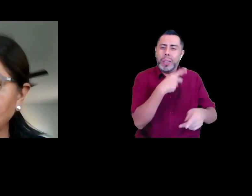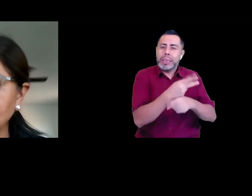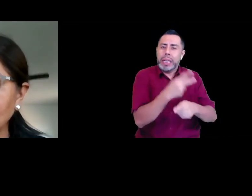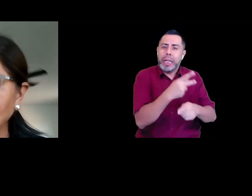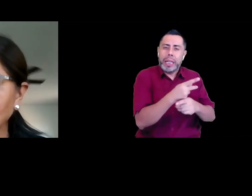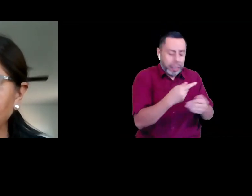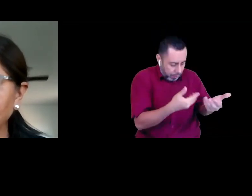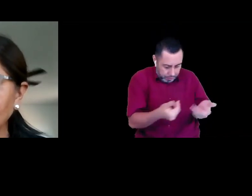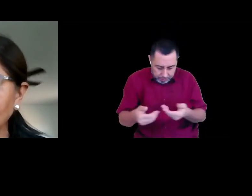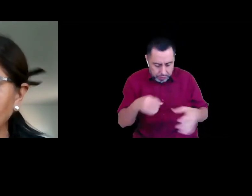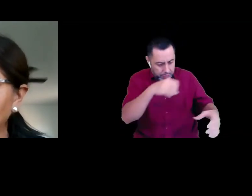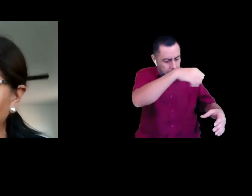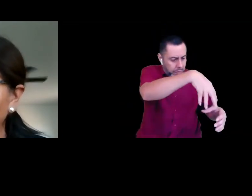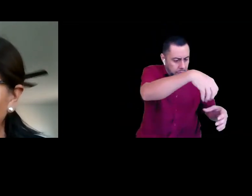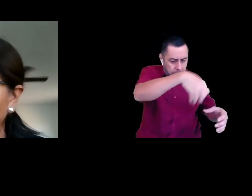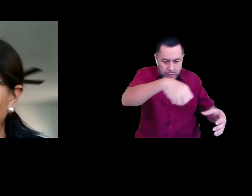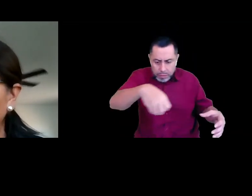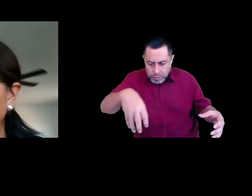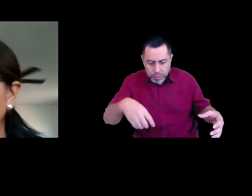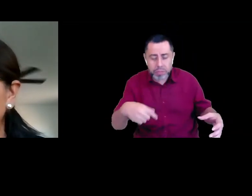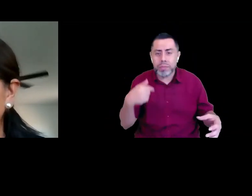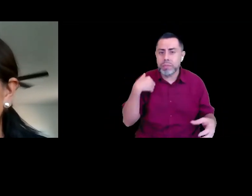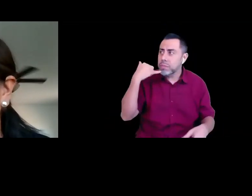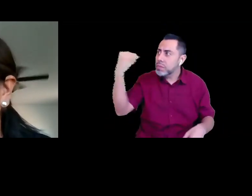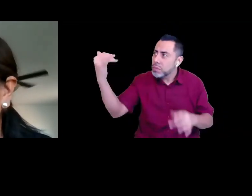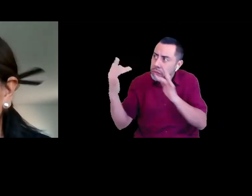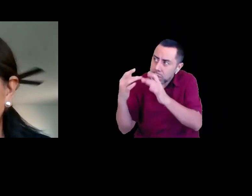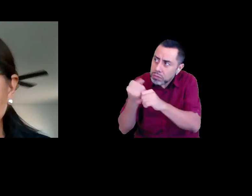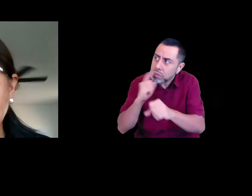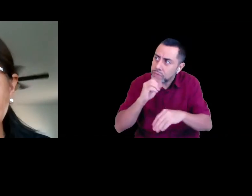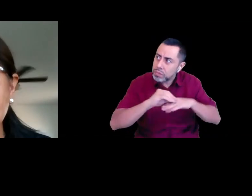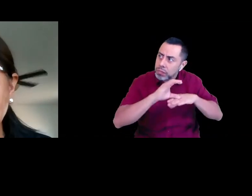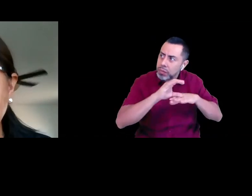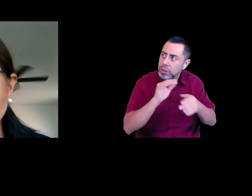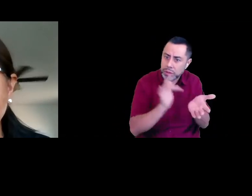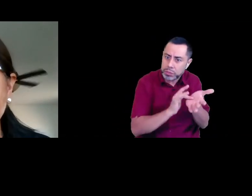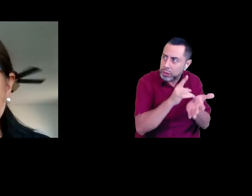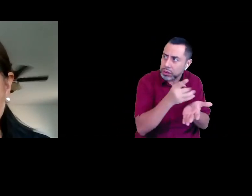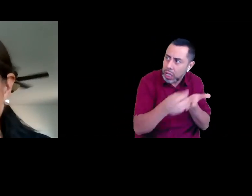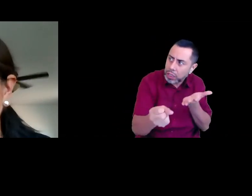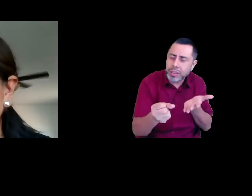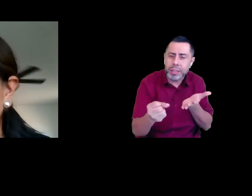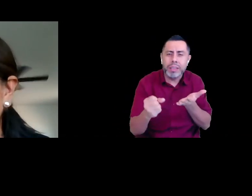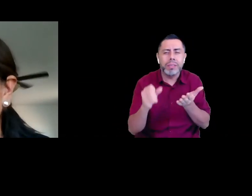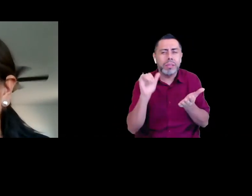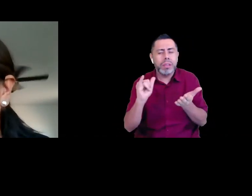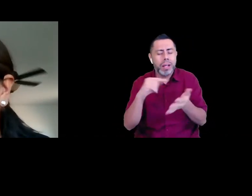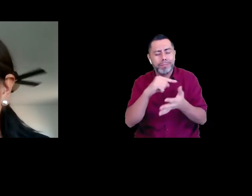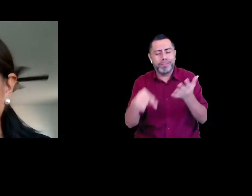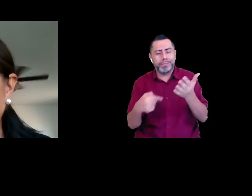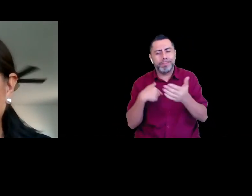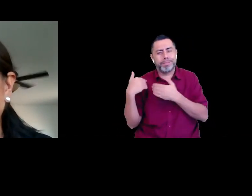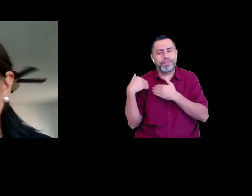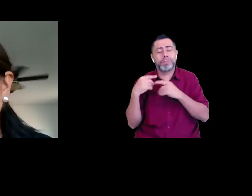they're up to date. And then we also, the referrals sometimes not just from IHS, they can come